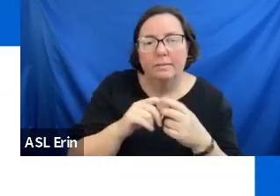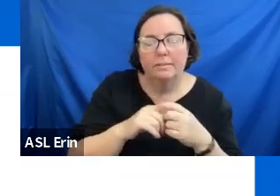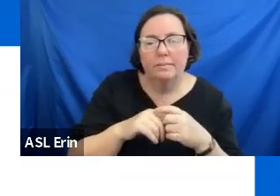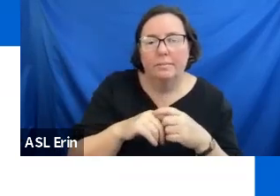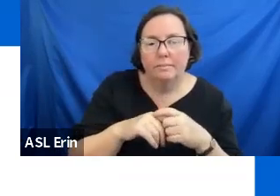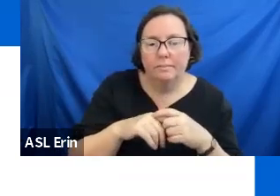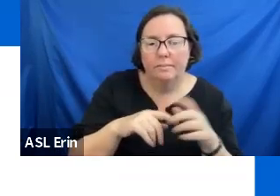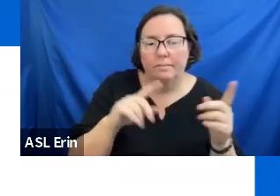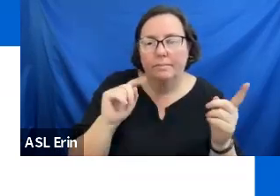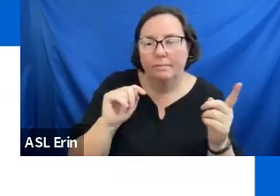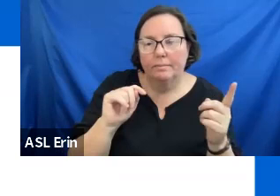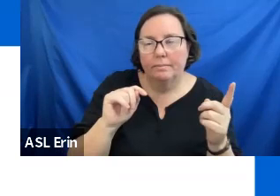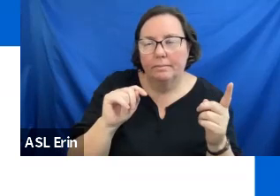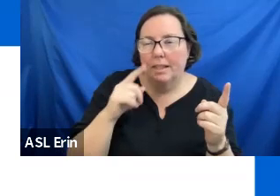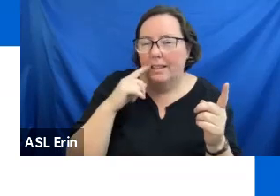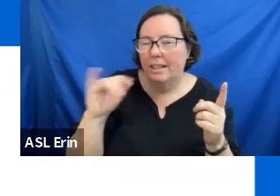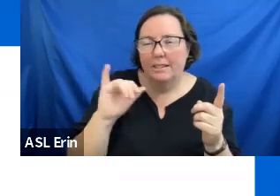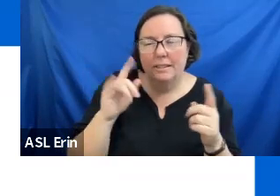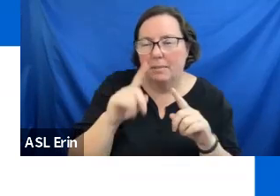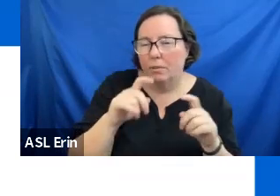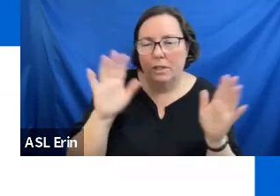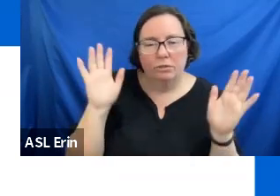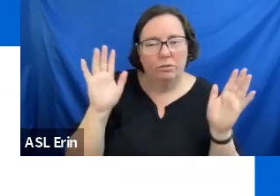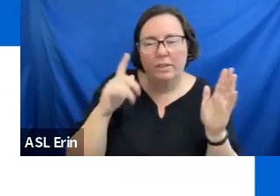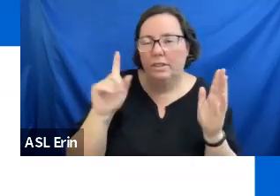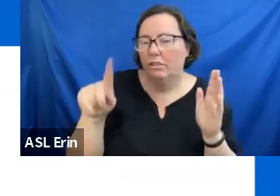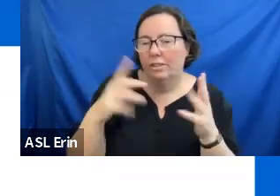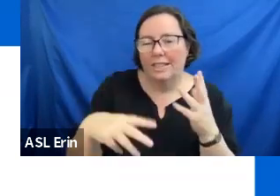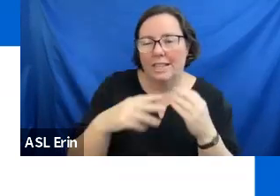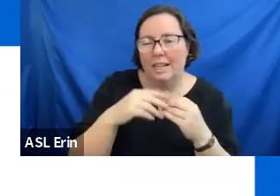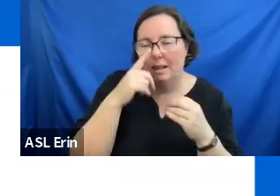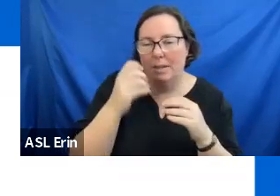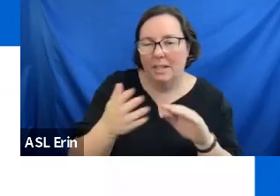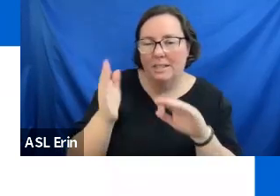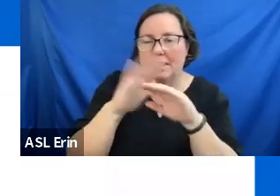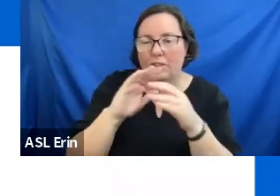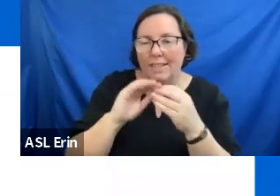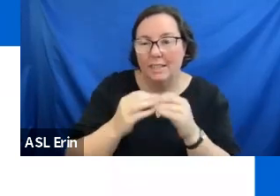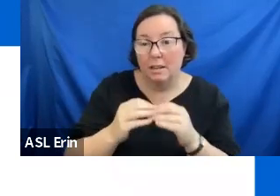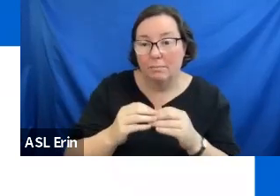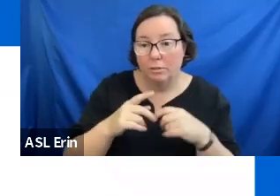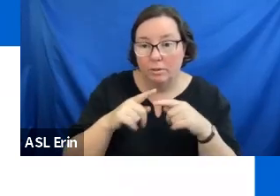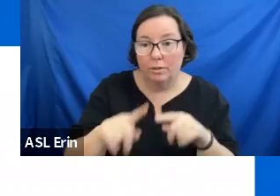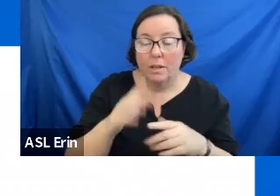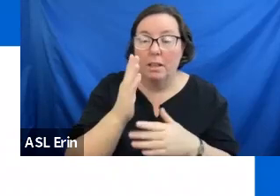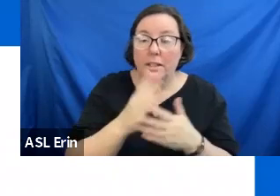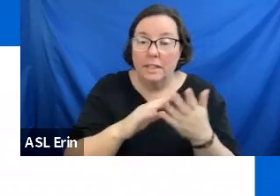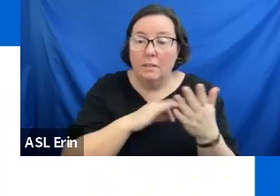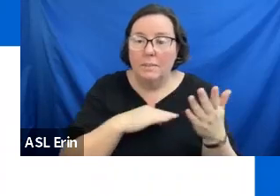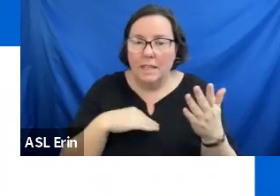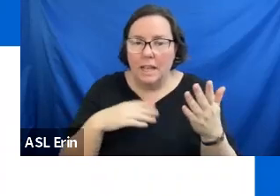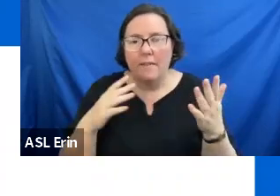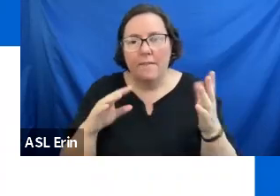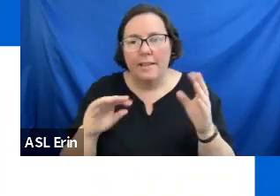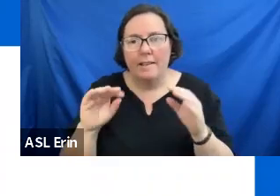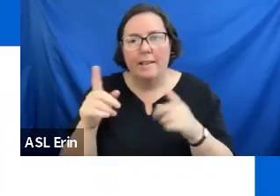Tanisha, I think you asked a similar question to me. I think I will just add that due to the increase of numbers, while there may be some staffing